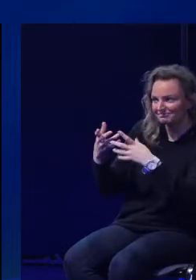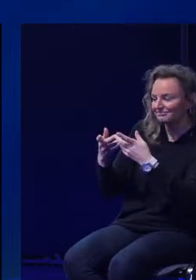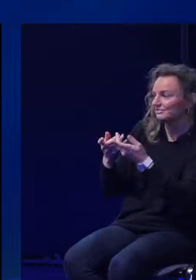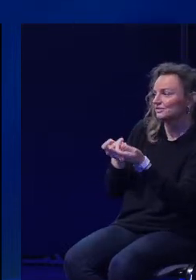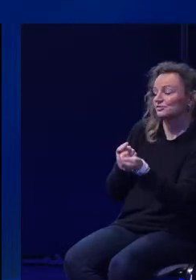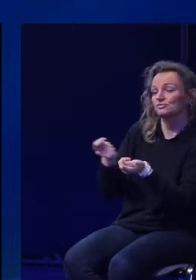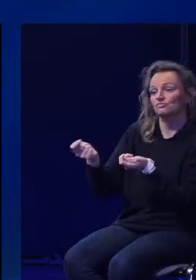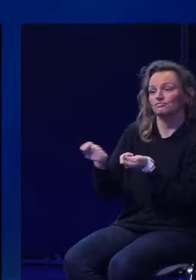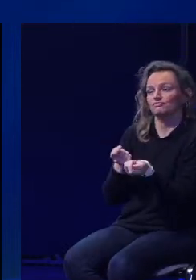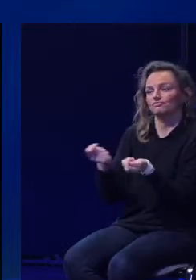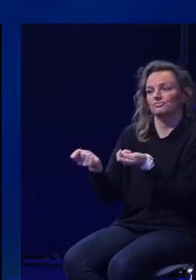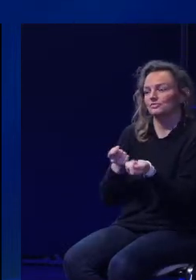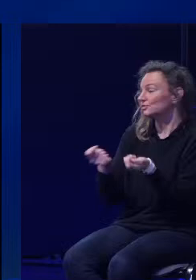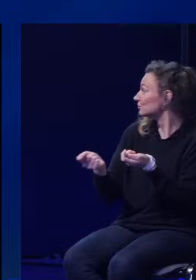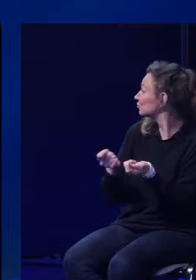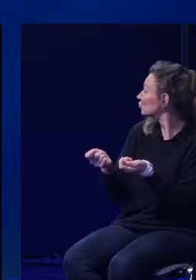Chaos,